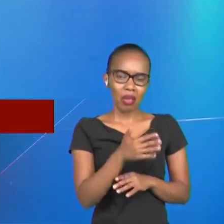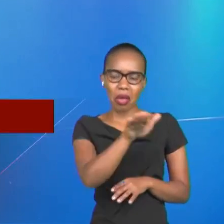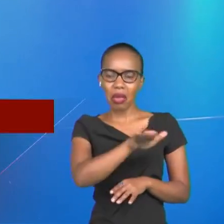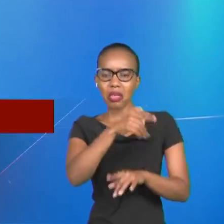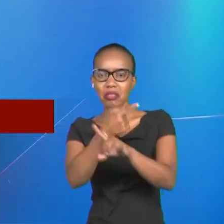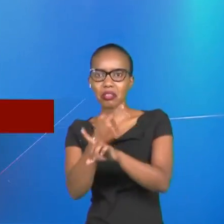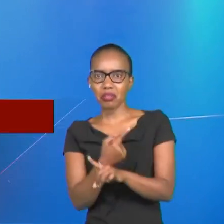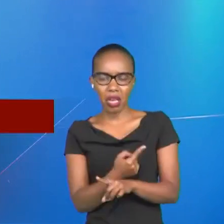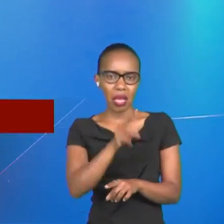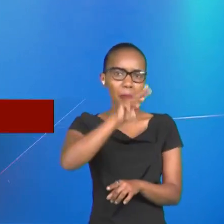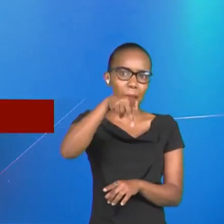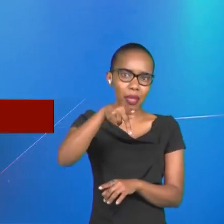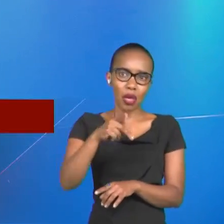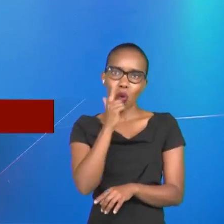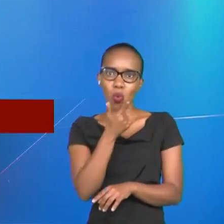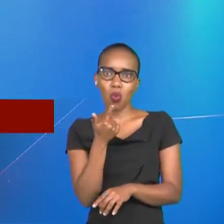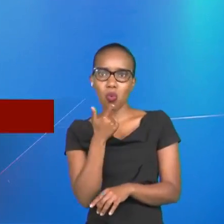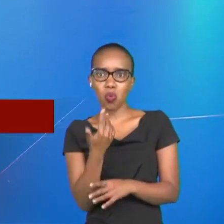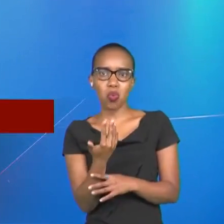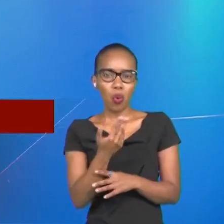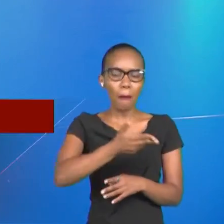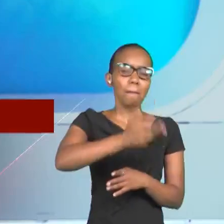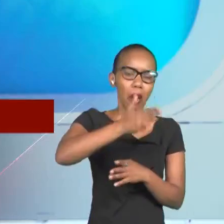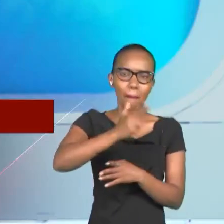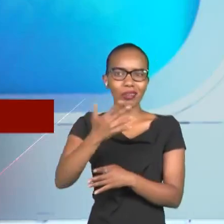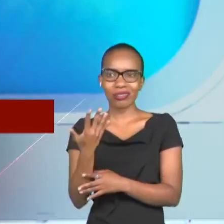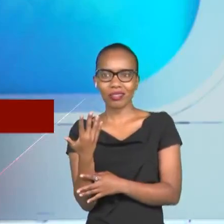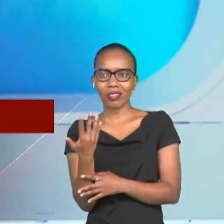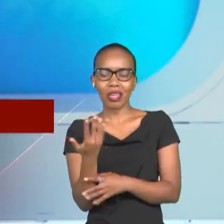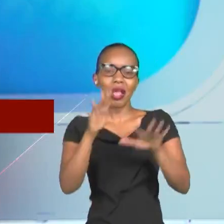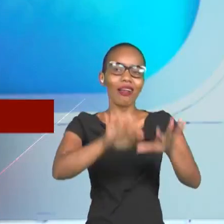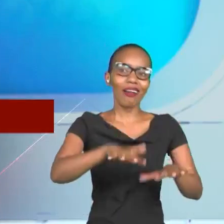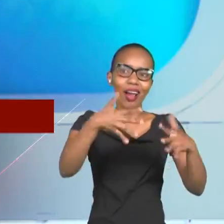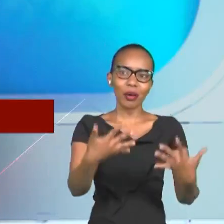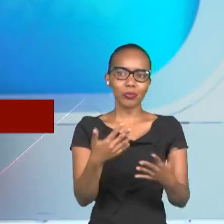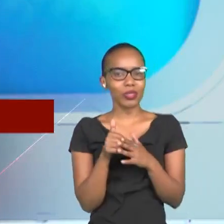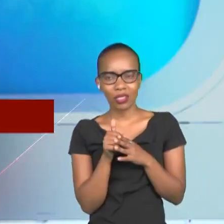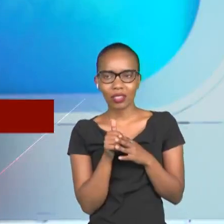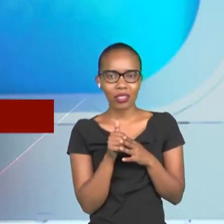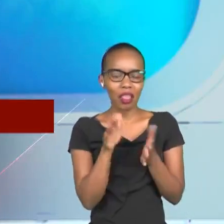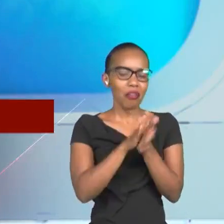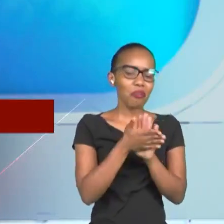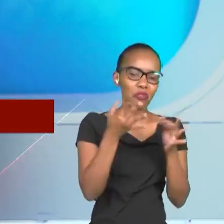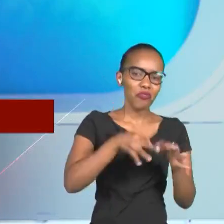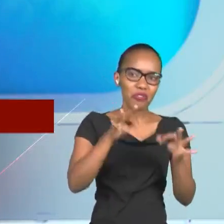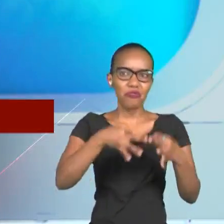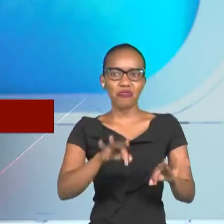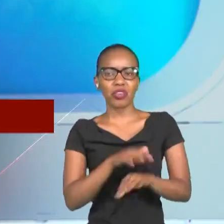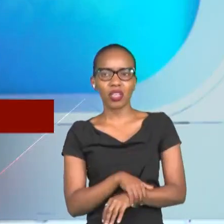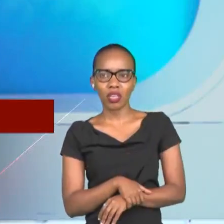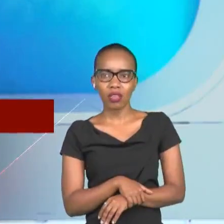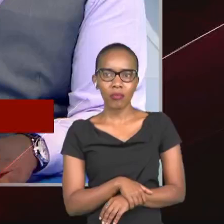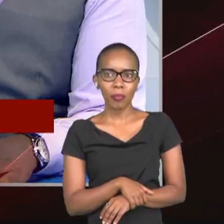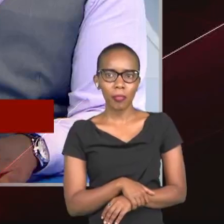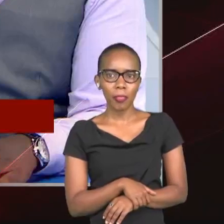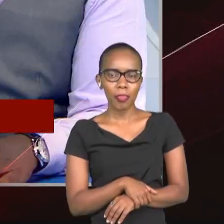elected. Members of parliament who go around brandishing guns in clubs and walking away freely as they wish. Members of parliament who,